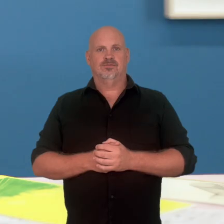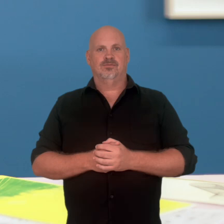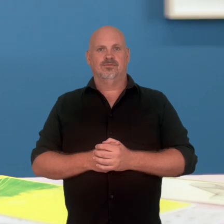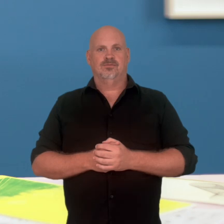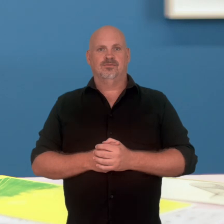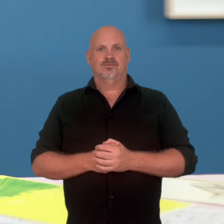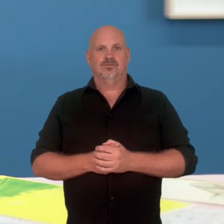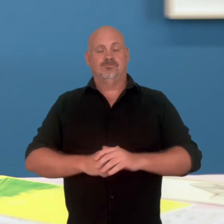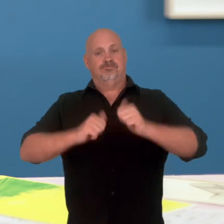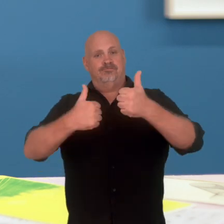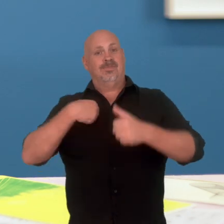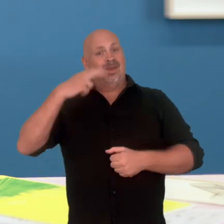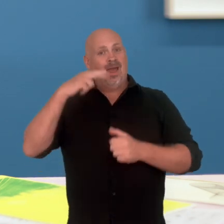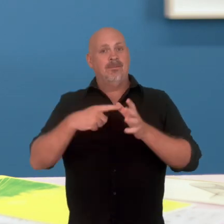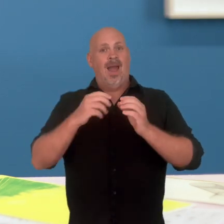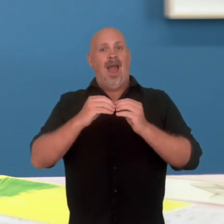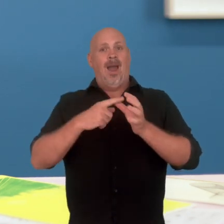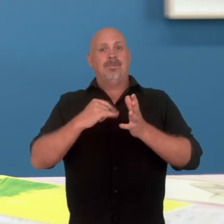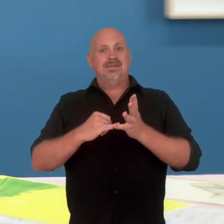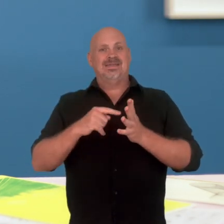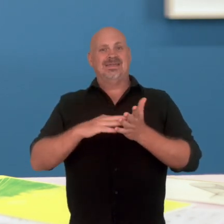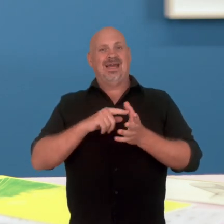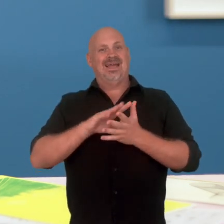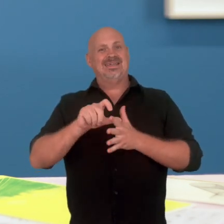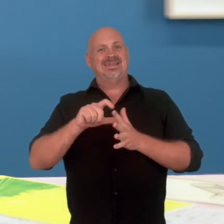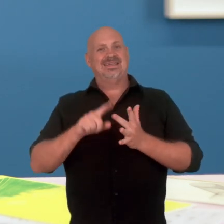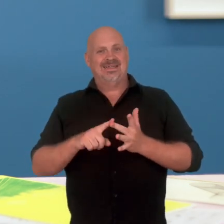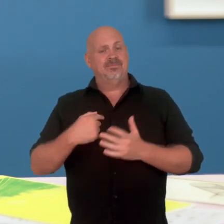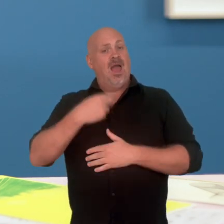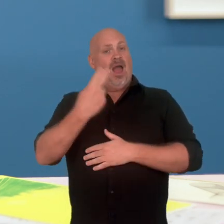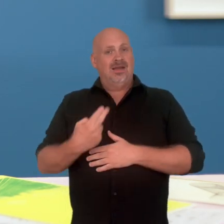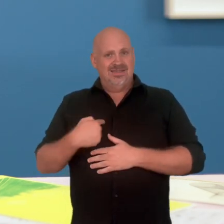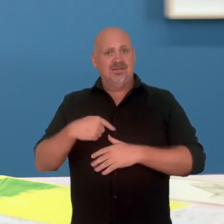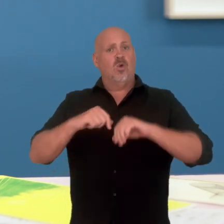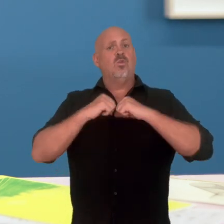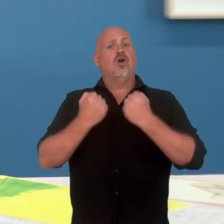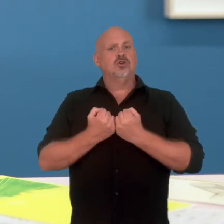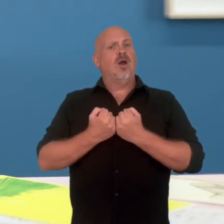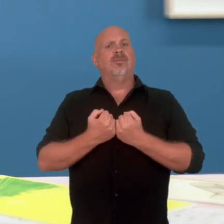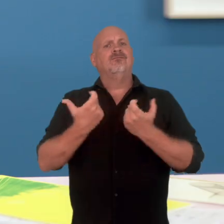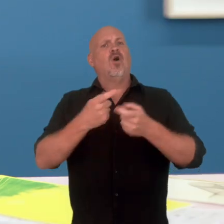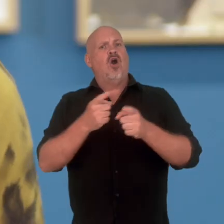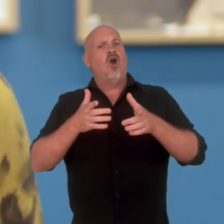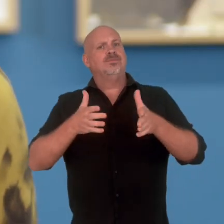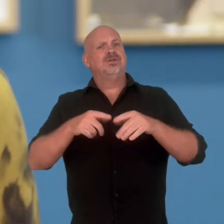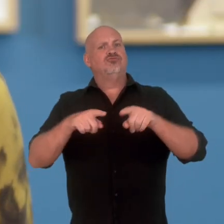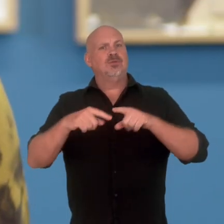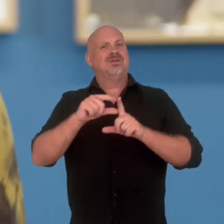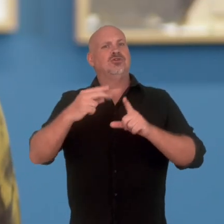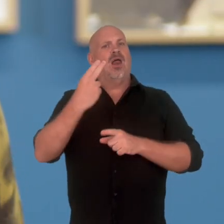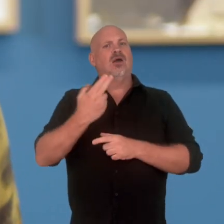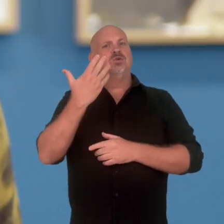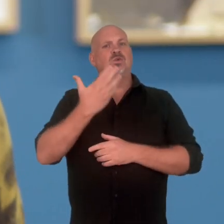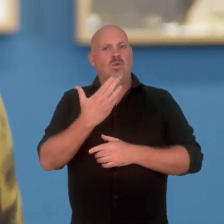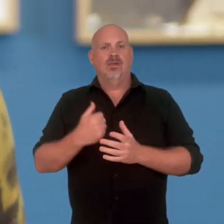Hi, my name is Abbas Zahedi. I'm an artist and this is a workshop for Hospital Rooms Digital Art School. I'm a contemporary